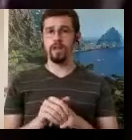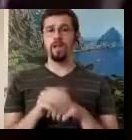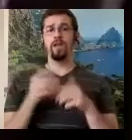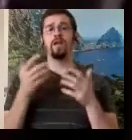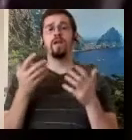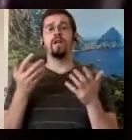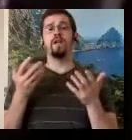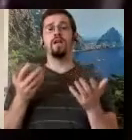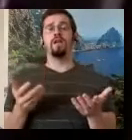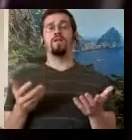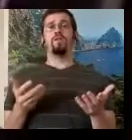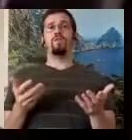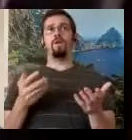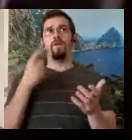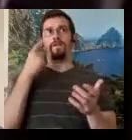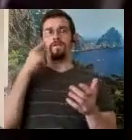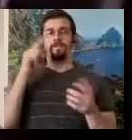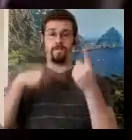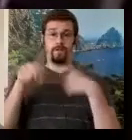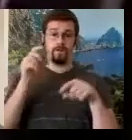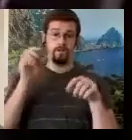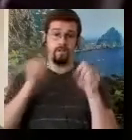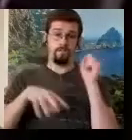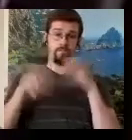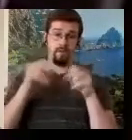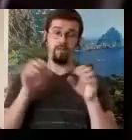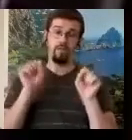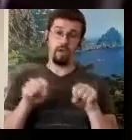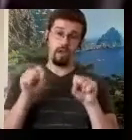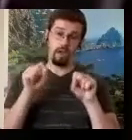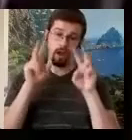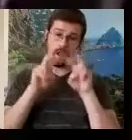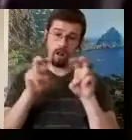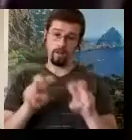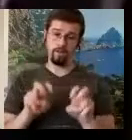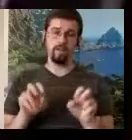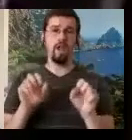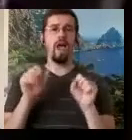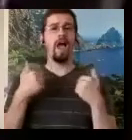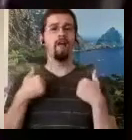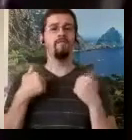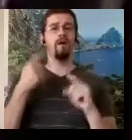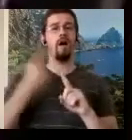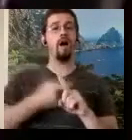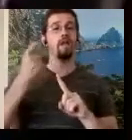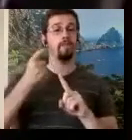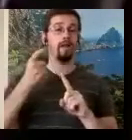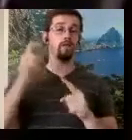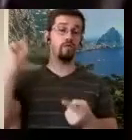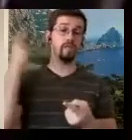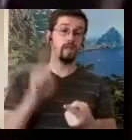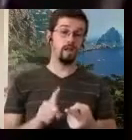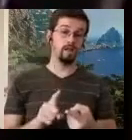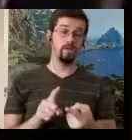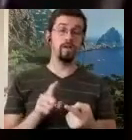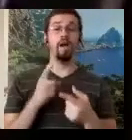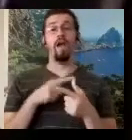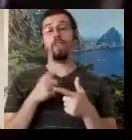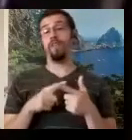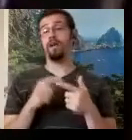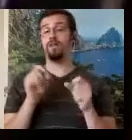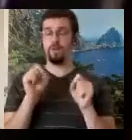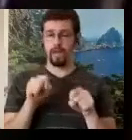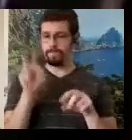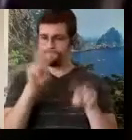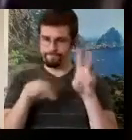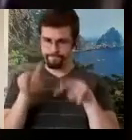With the sign puddle, we can analyze any puddle and we can come up with an automatic reduction of the set, and then we can manually go over that and